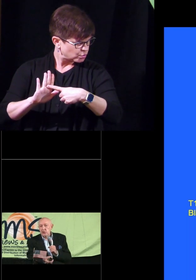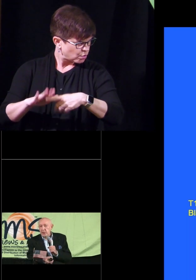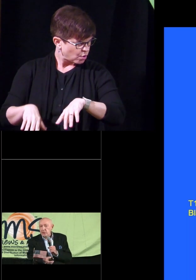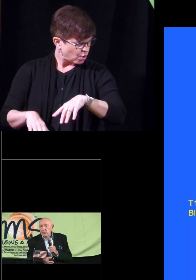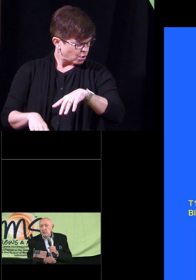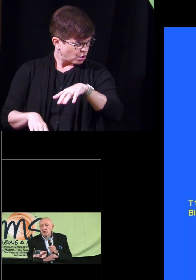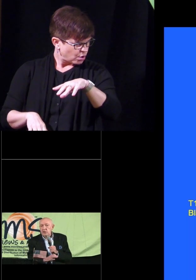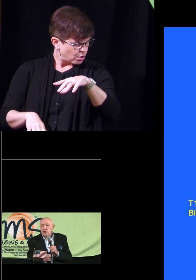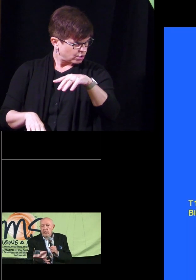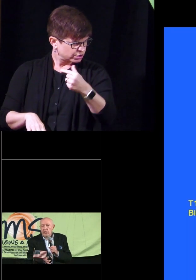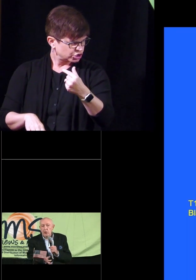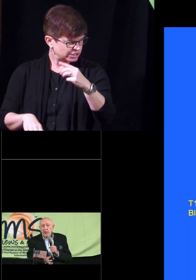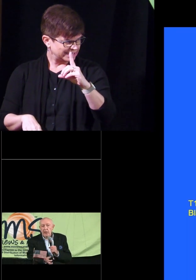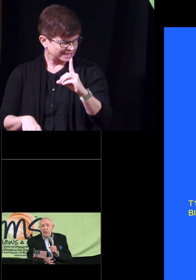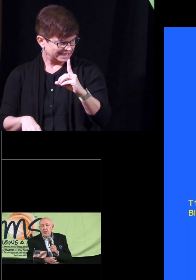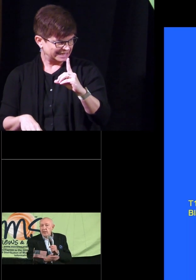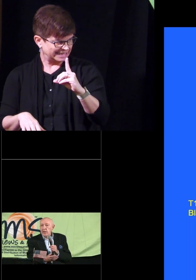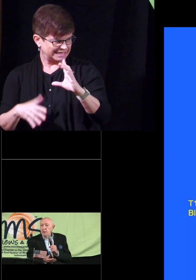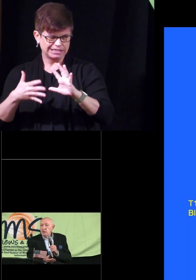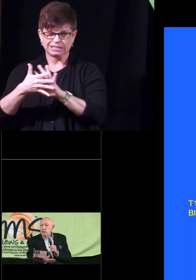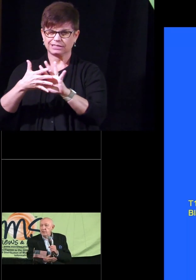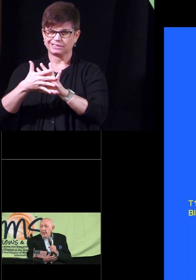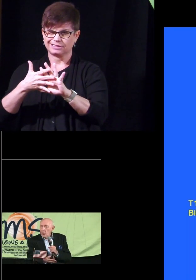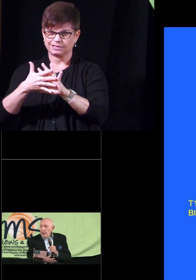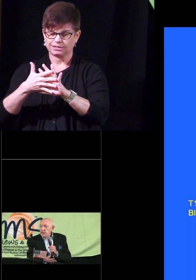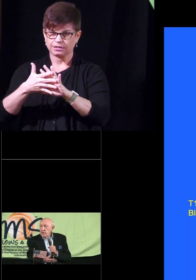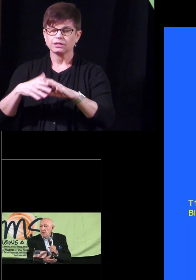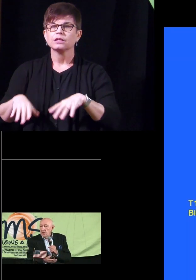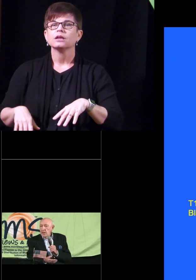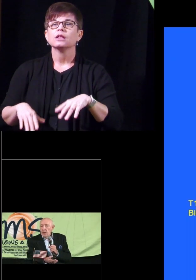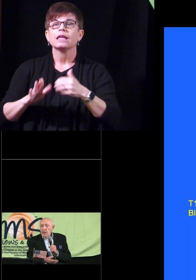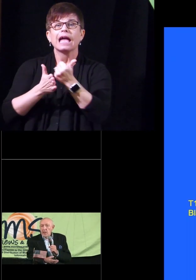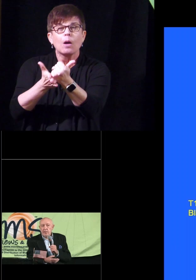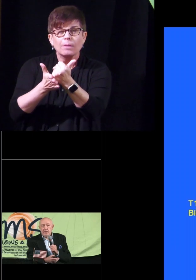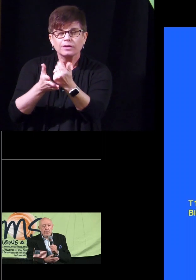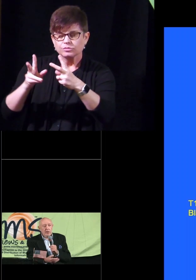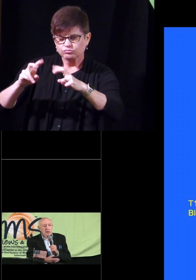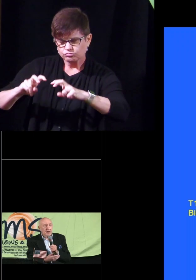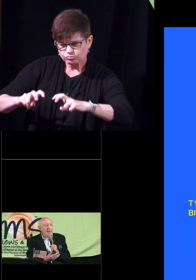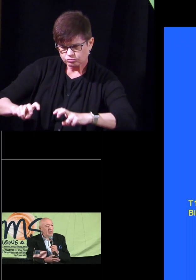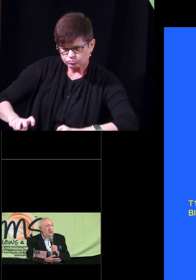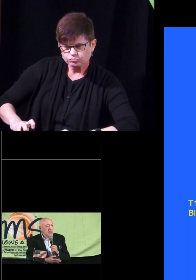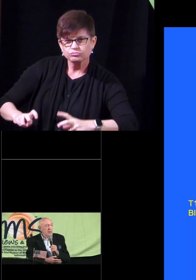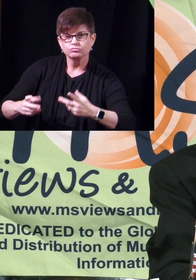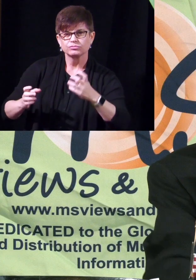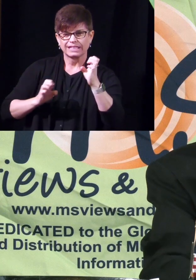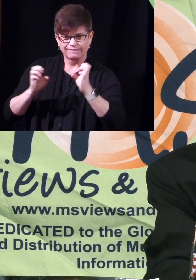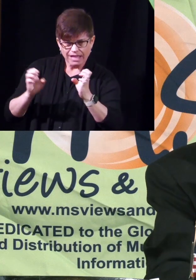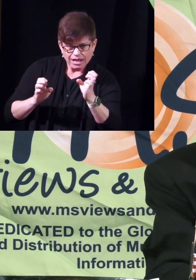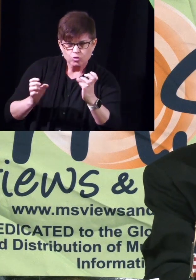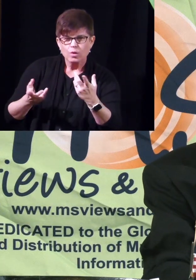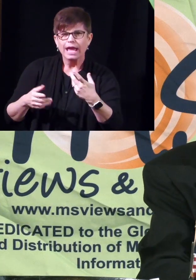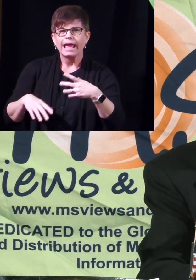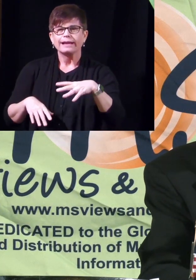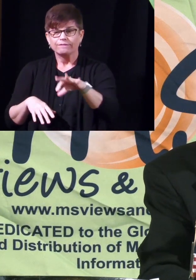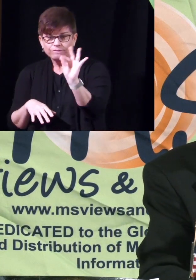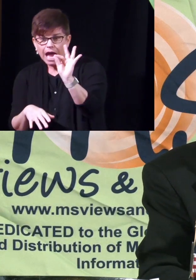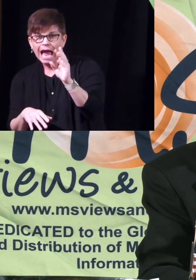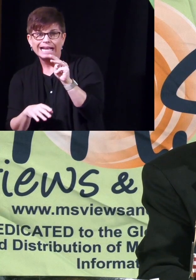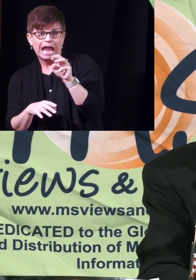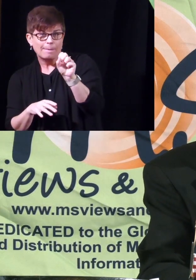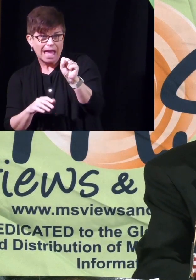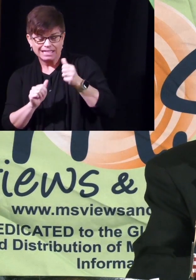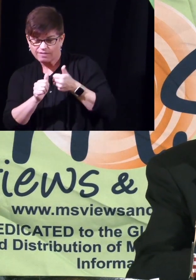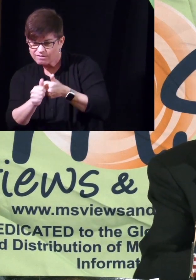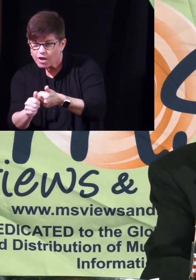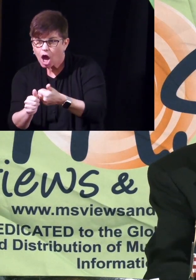if lesions are active. Those are the scans we look at. They help us evaluate the MS, diagnose the MS, evaluate the MS, follow the